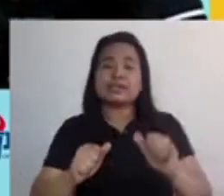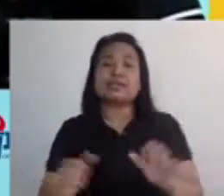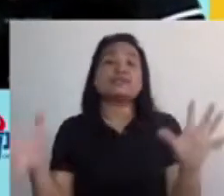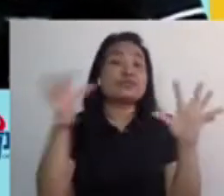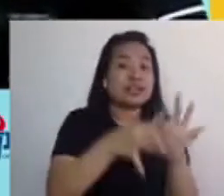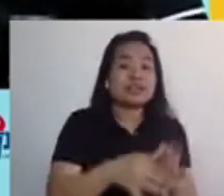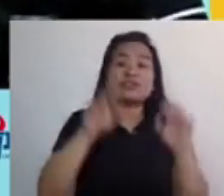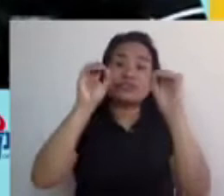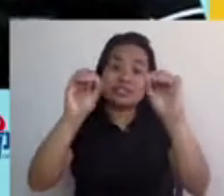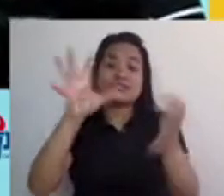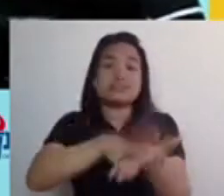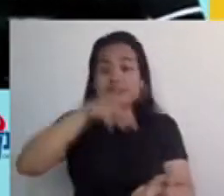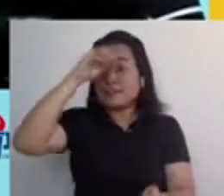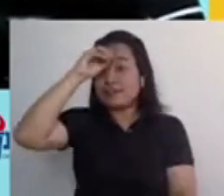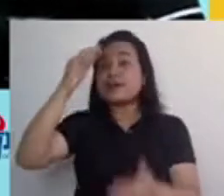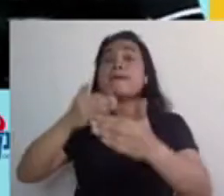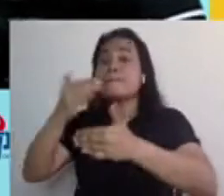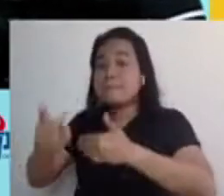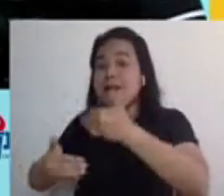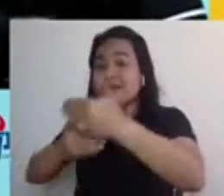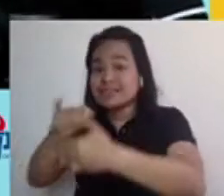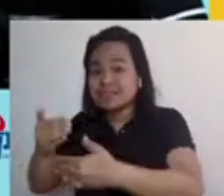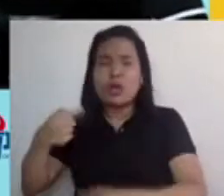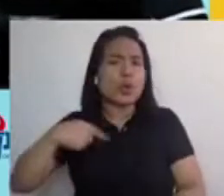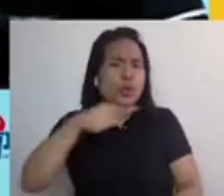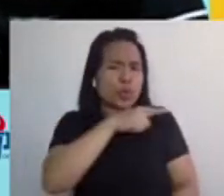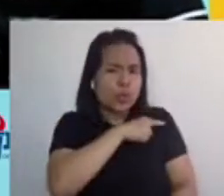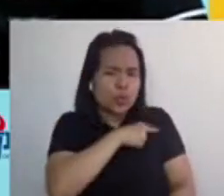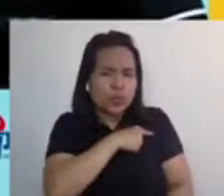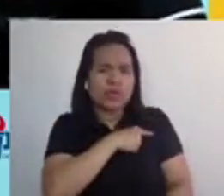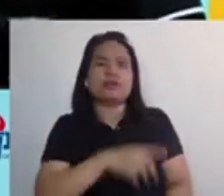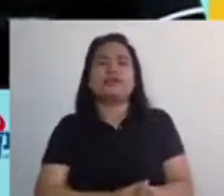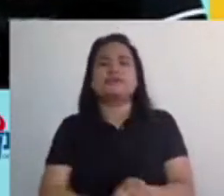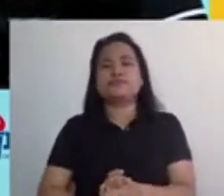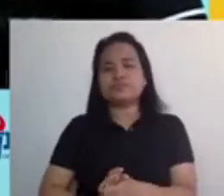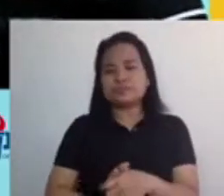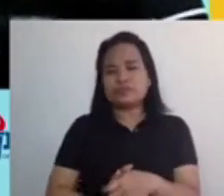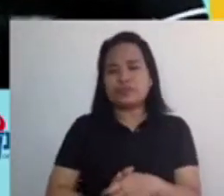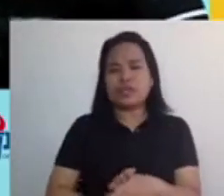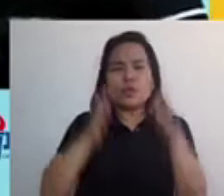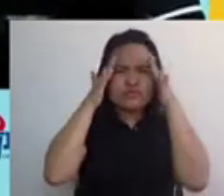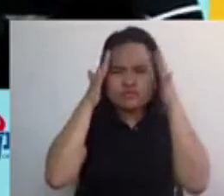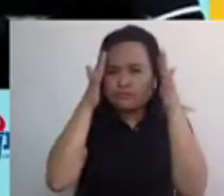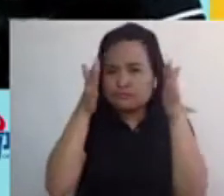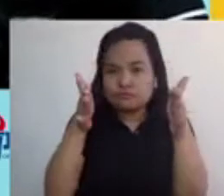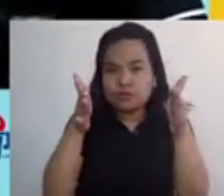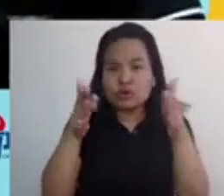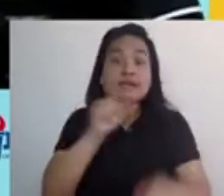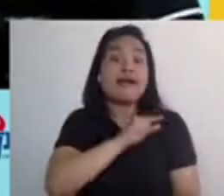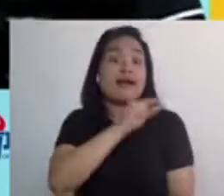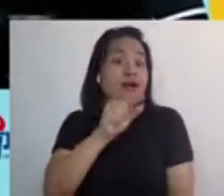So again, we are highlighting here that we are focusing on the quality and not the quantity